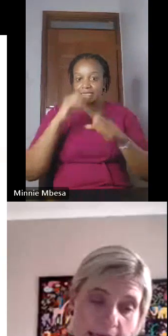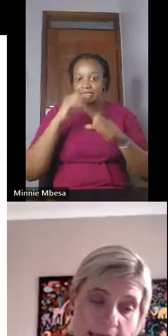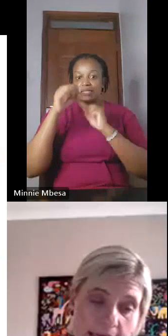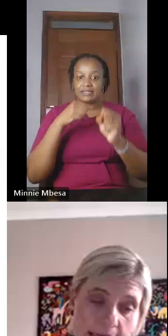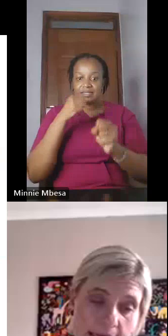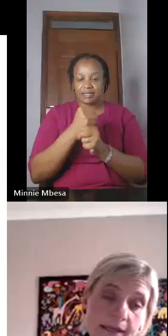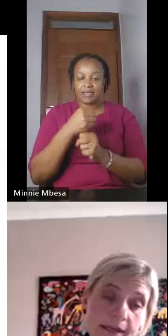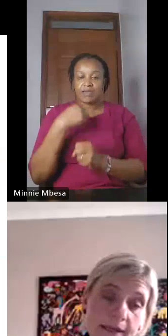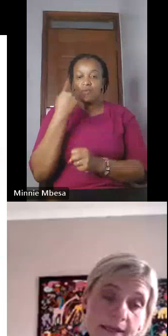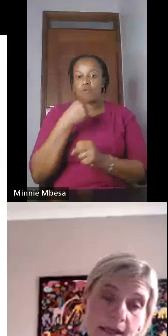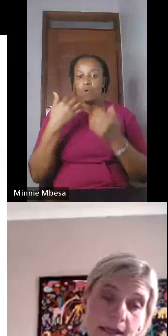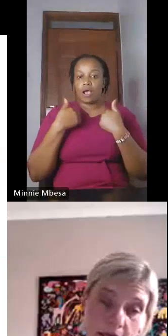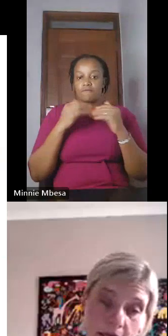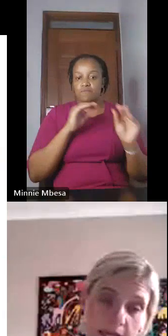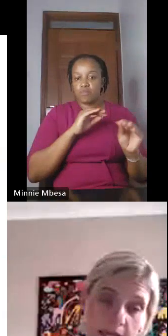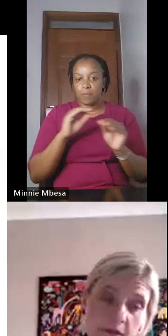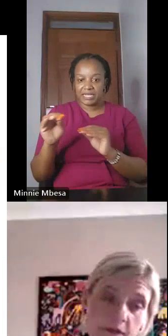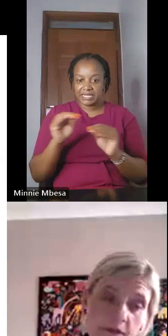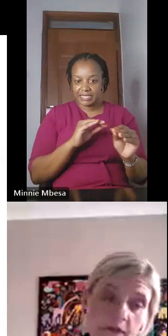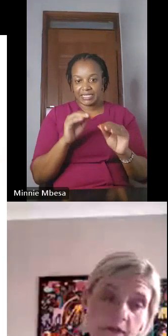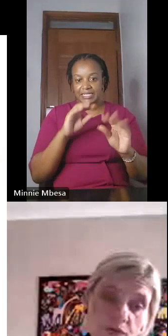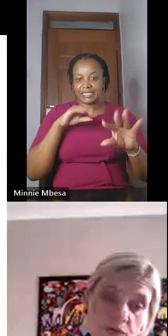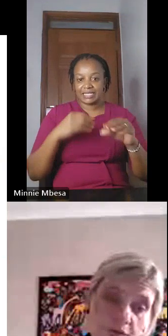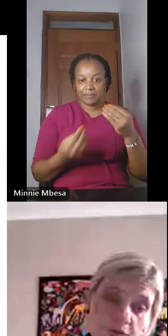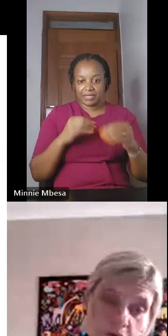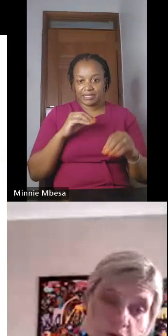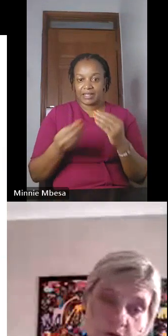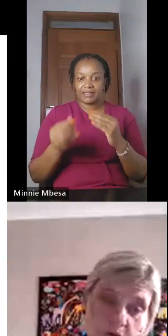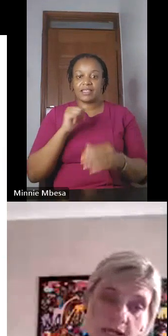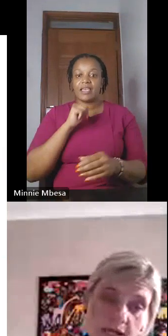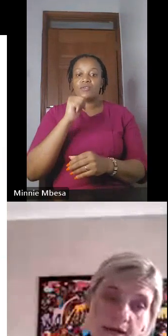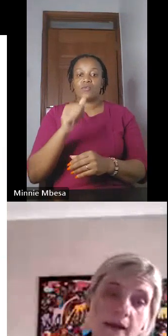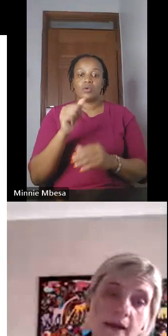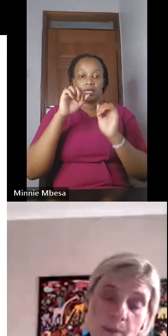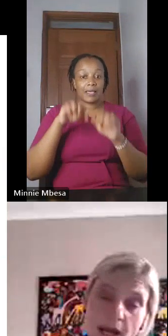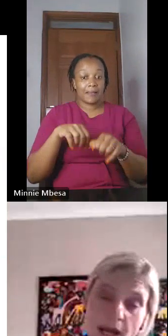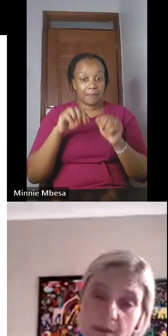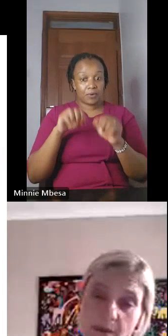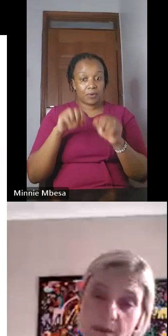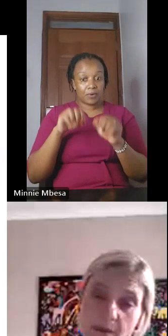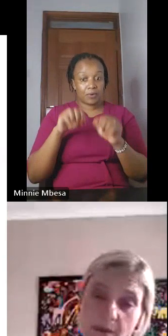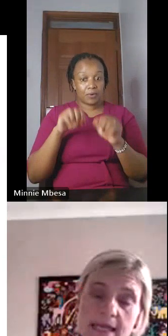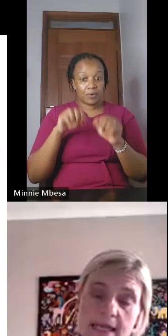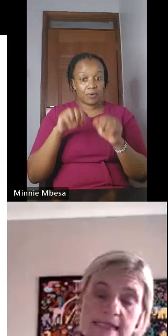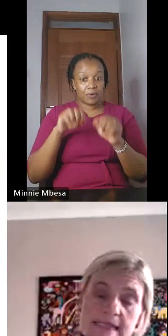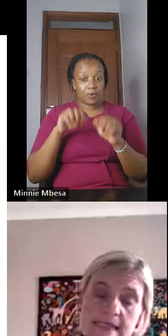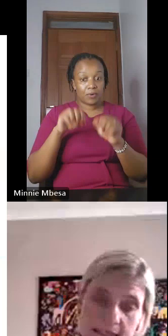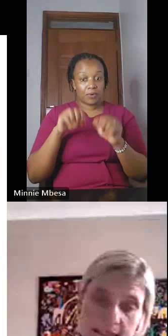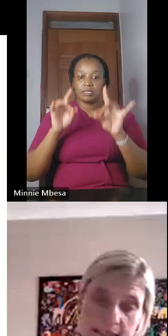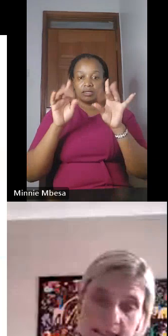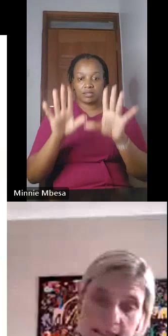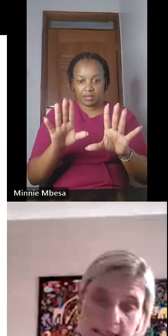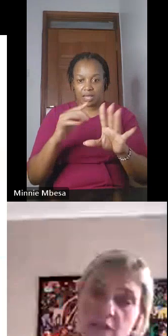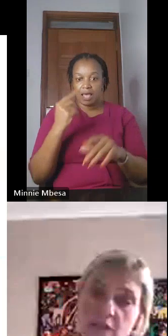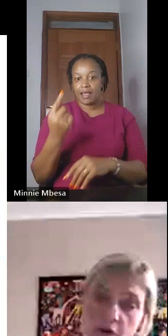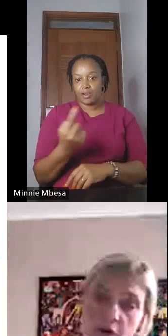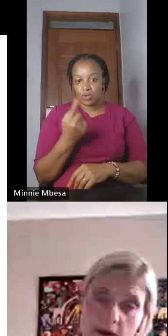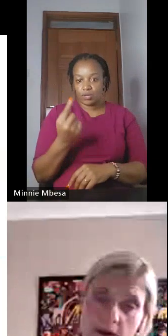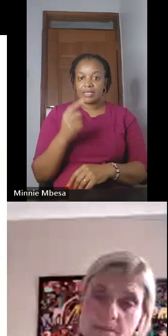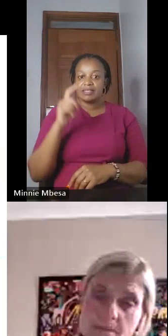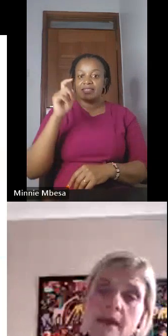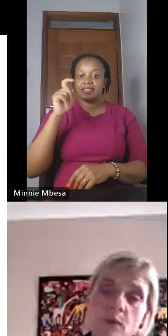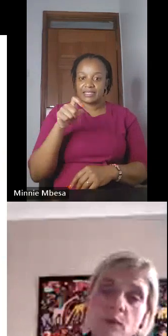disability, and they are not able to travel to Australia by themselves. They need assistance, and so